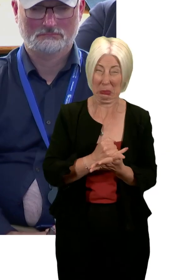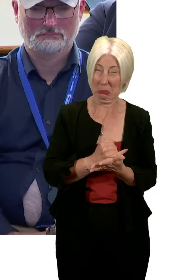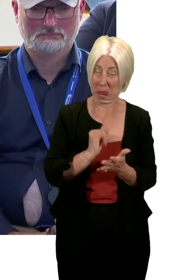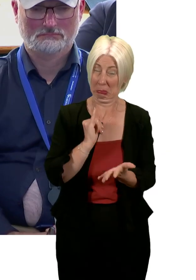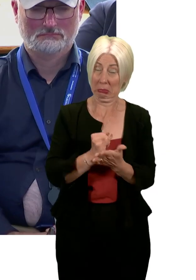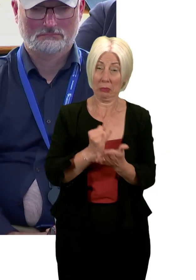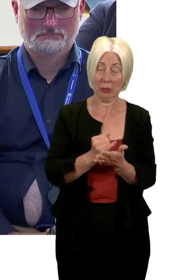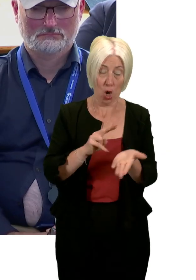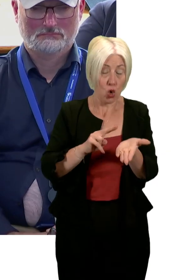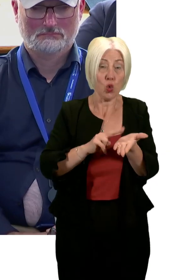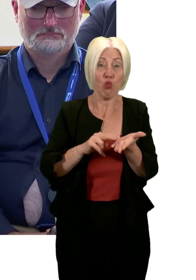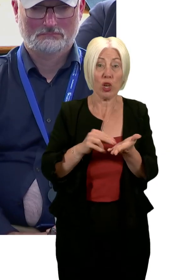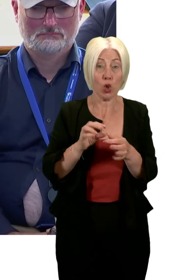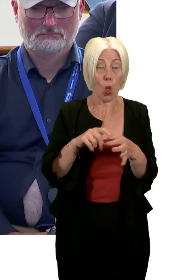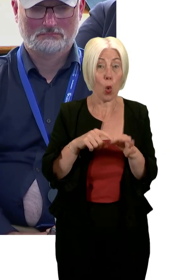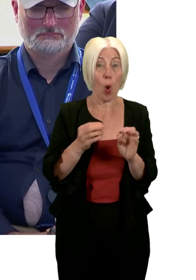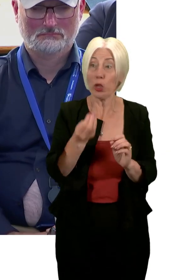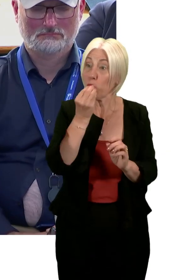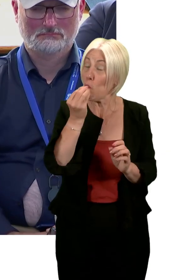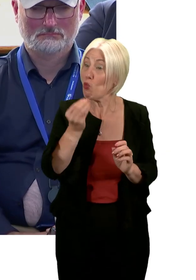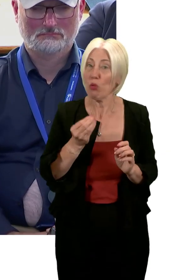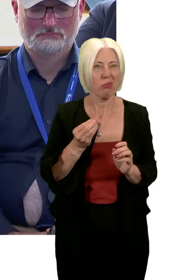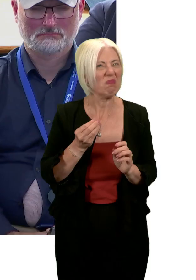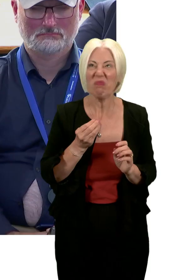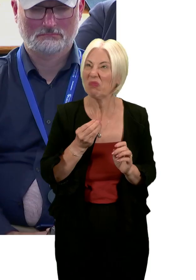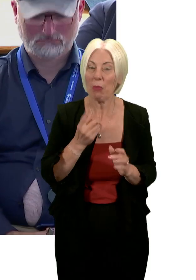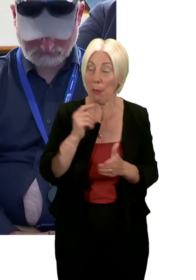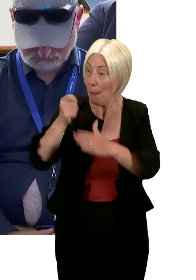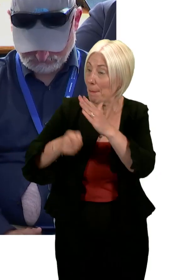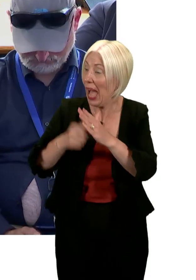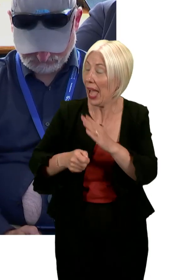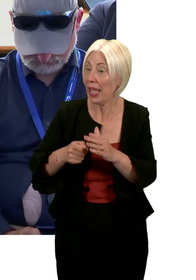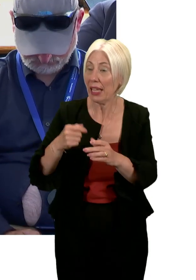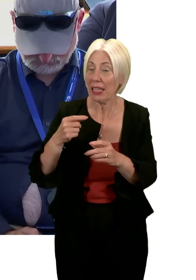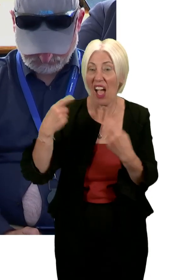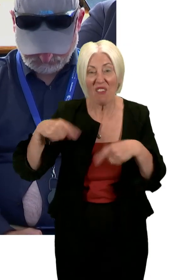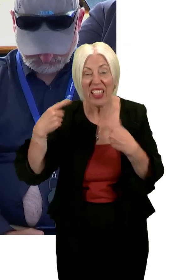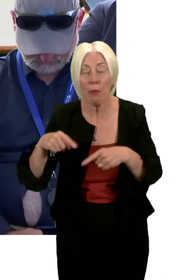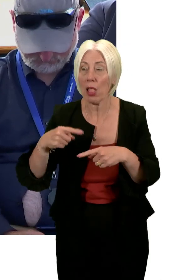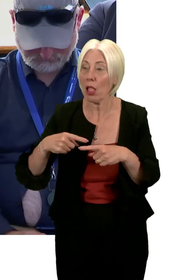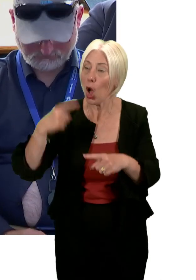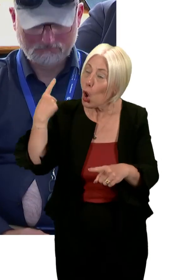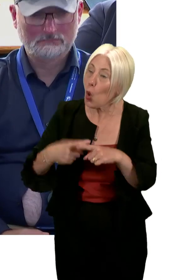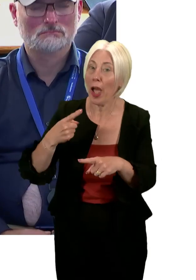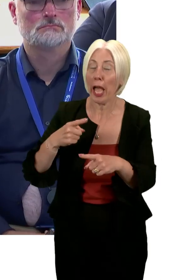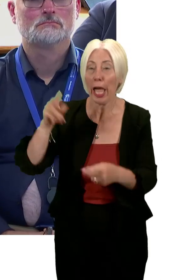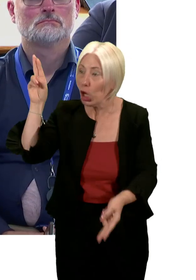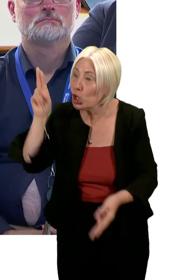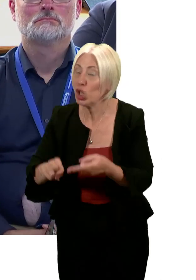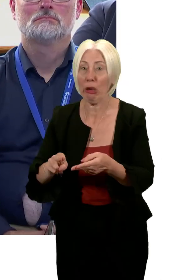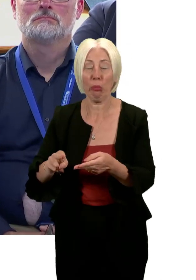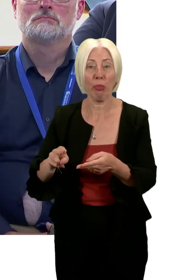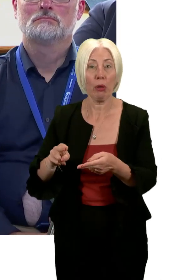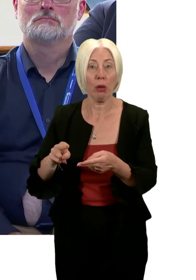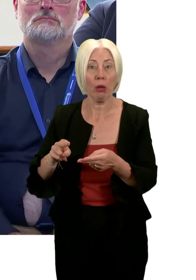poor nutritional quality. But of course, people get it because it's cheap, it's available, it's on your high street, it's accessible. I'm not going to blame anybody for that. It's out